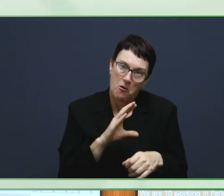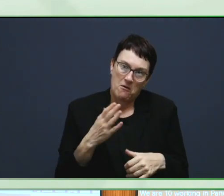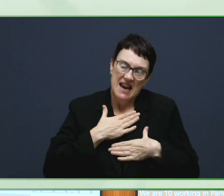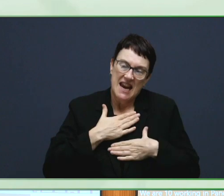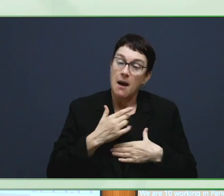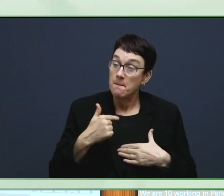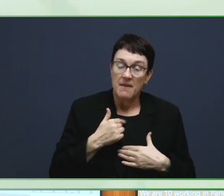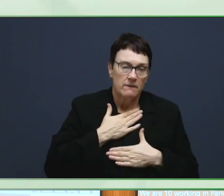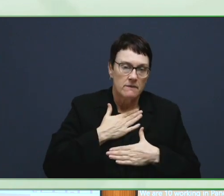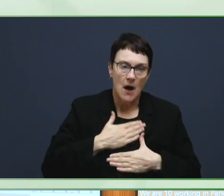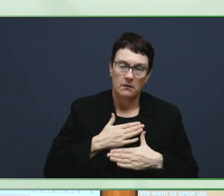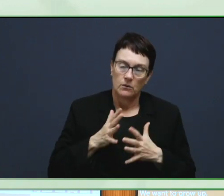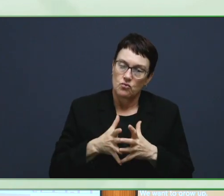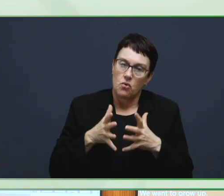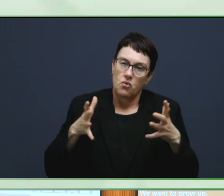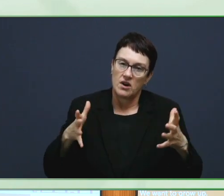Thank you.